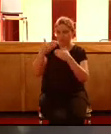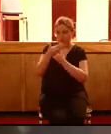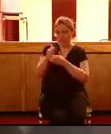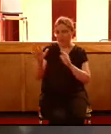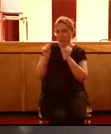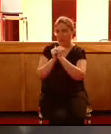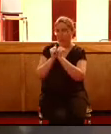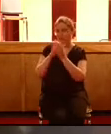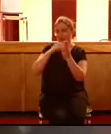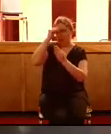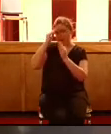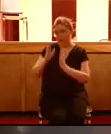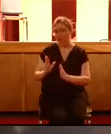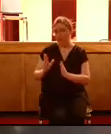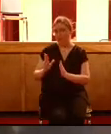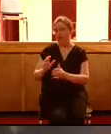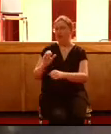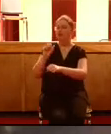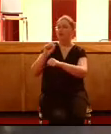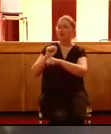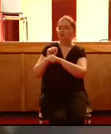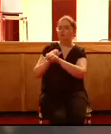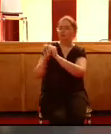create solutions.